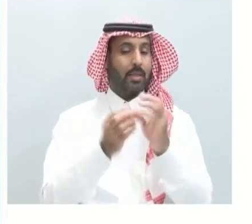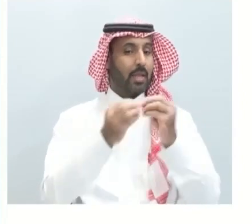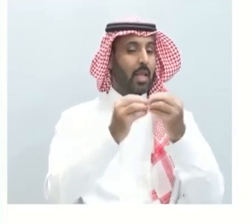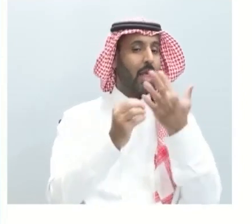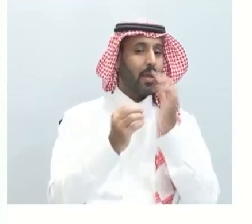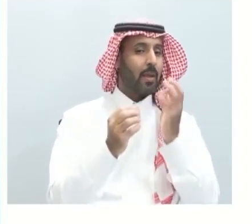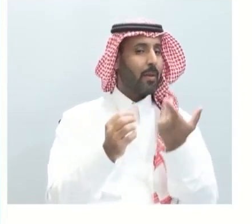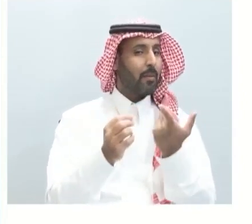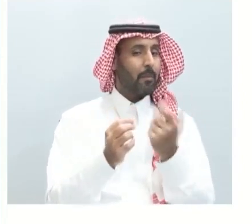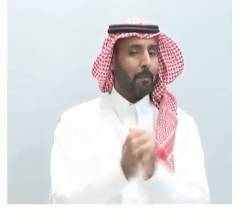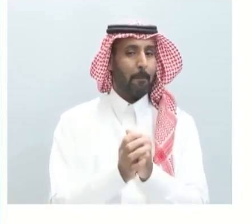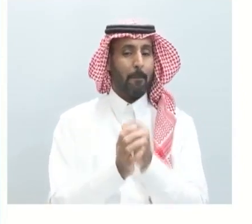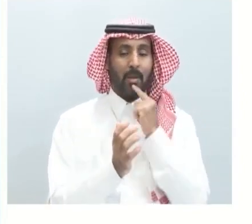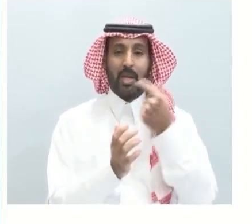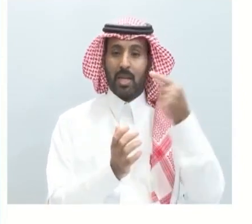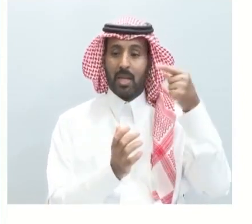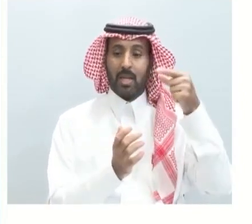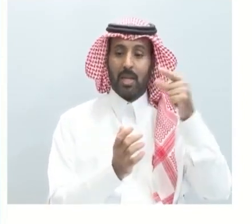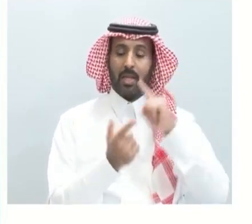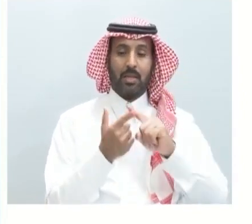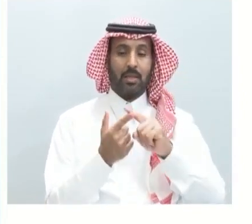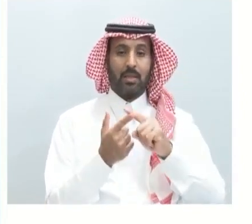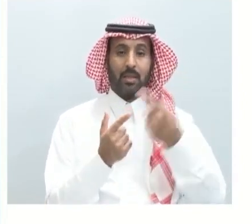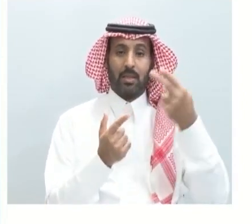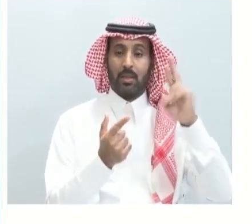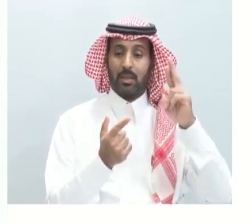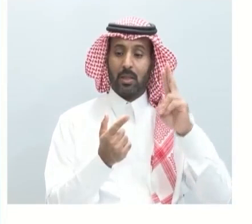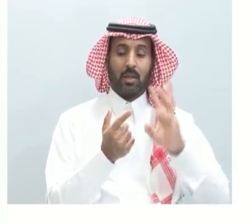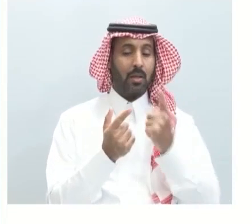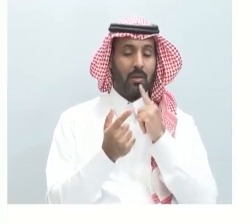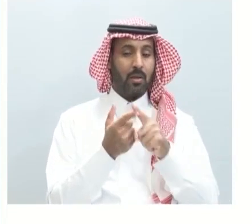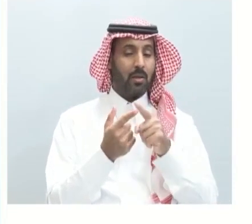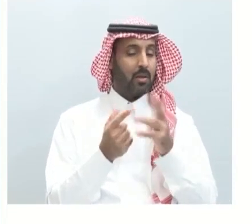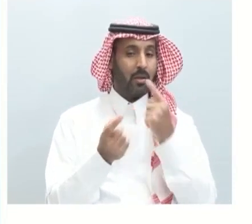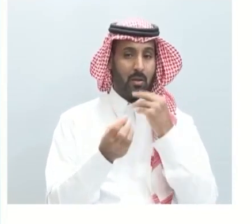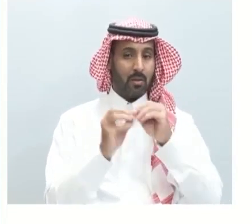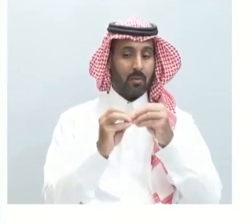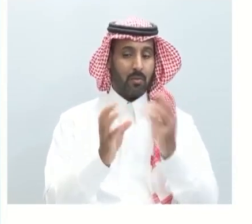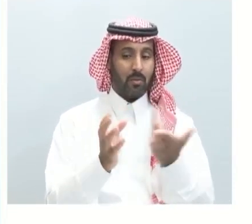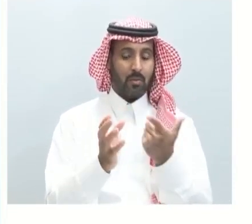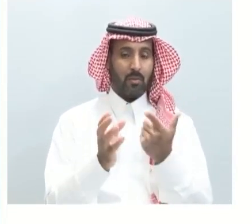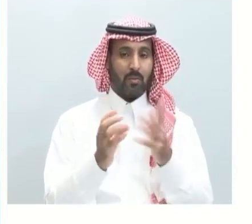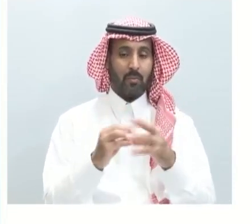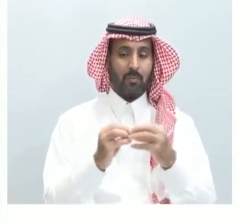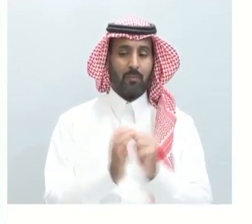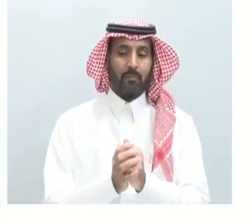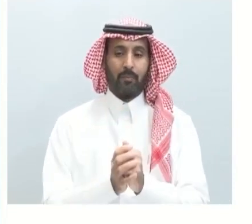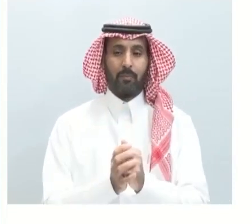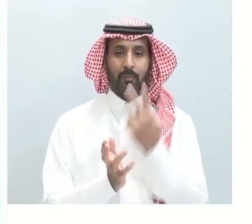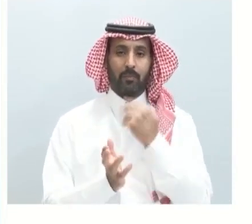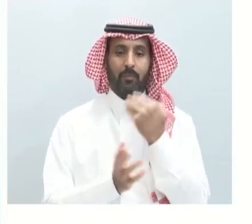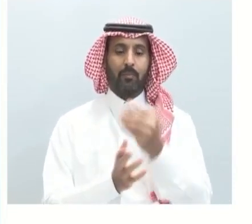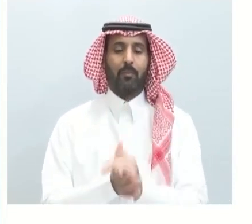red handed it means that his hand is red again it's not literally red but what does it mean we will